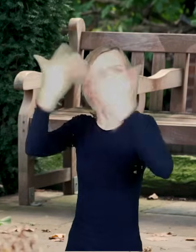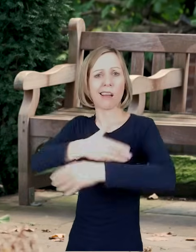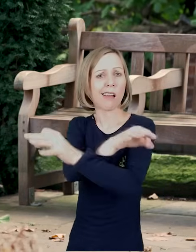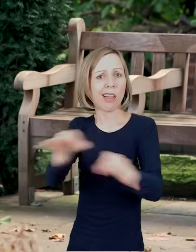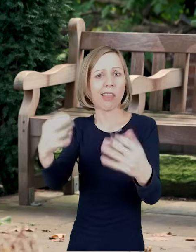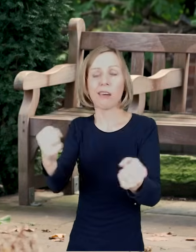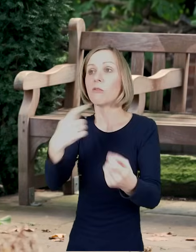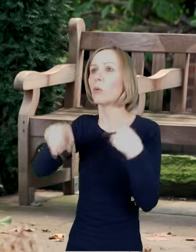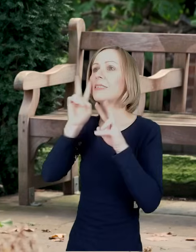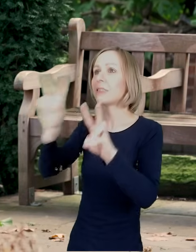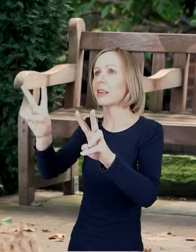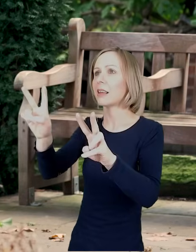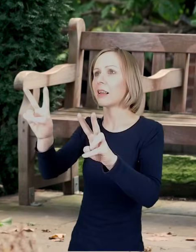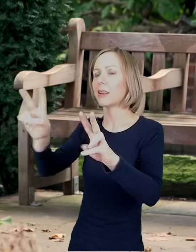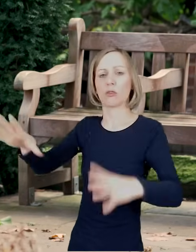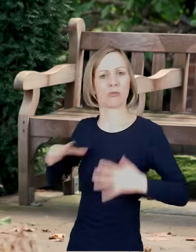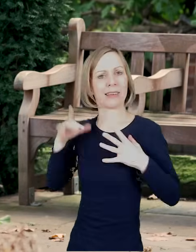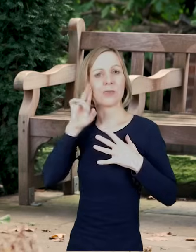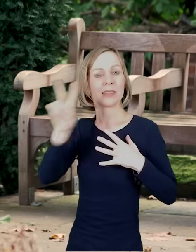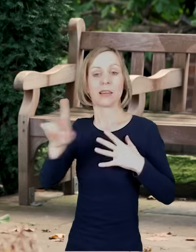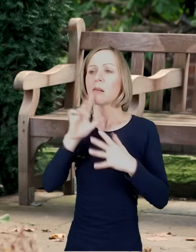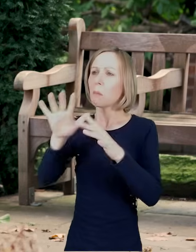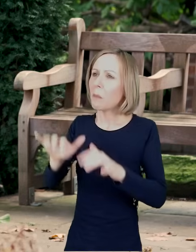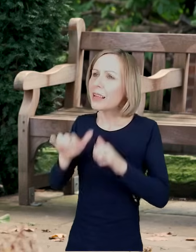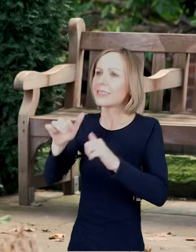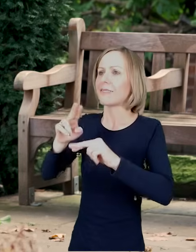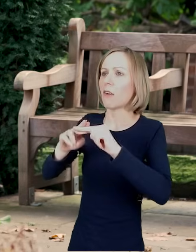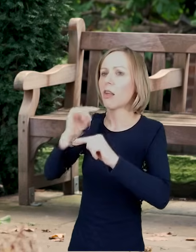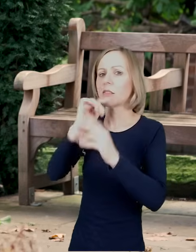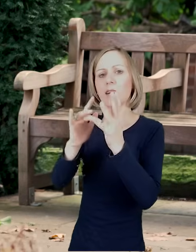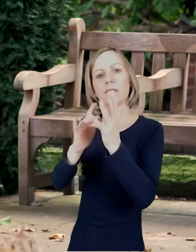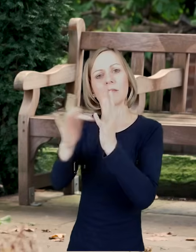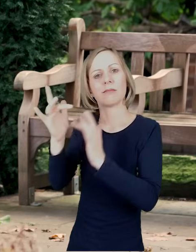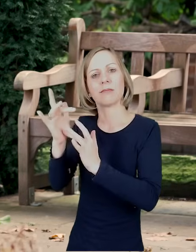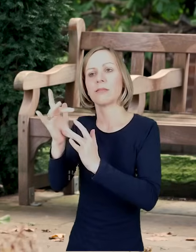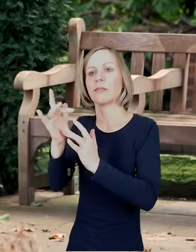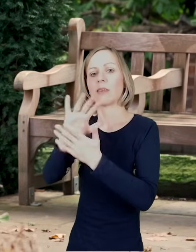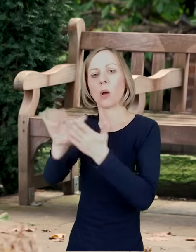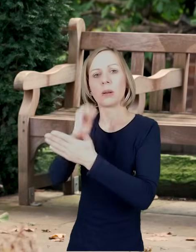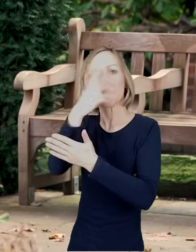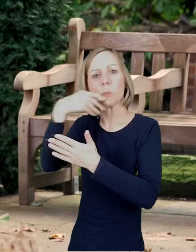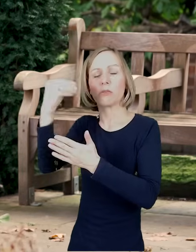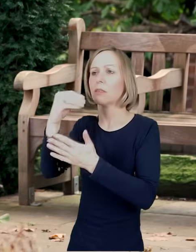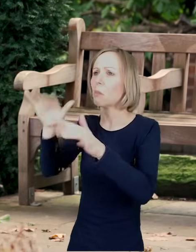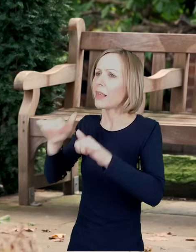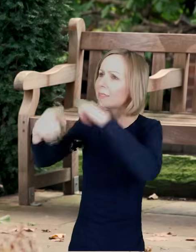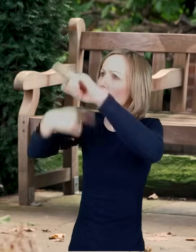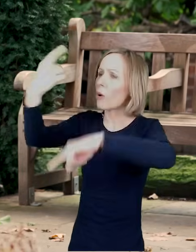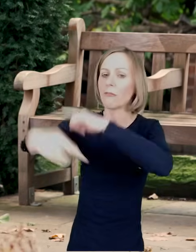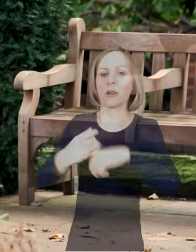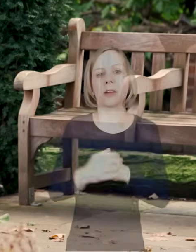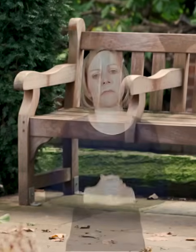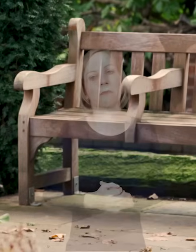be no more. Blessed be God, Father, Son, and Holy Spirit. Blessed be God, forever.